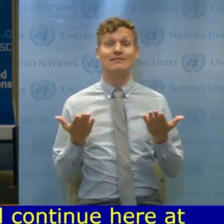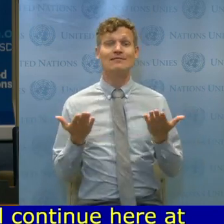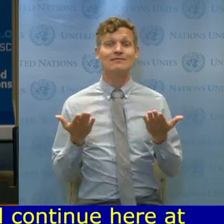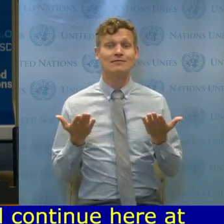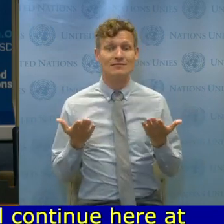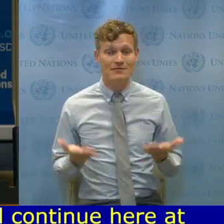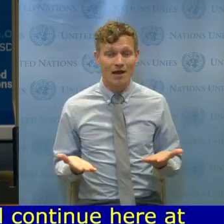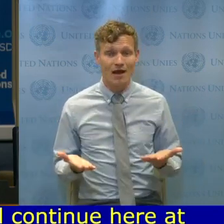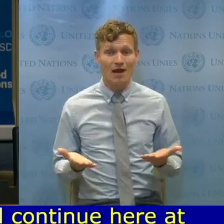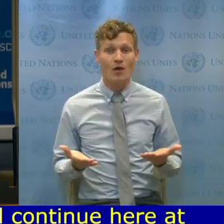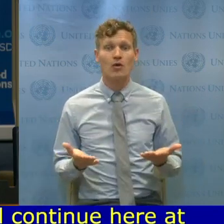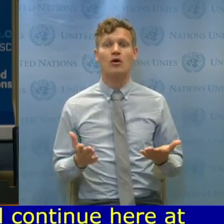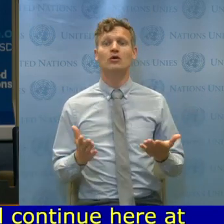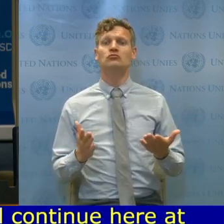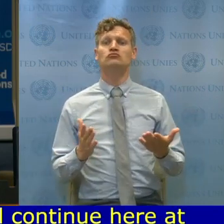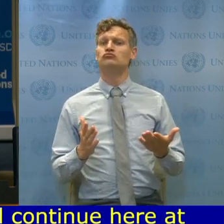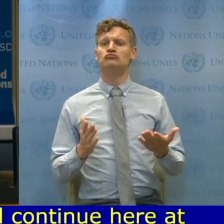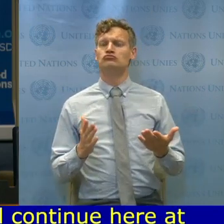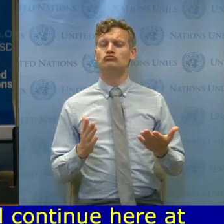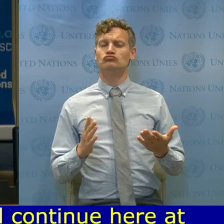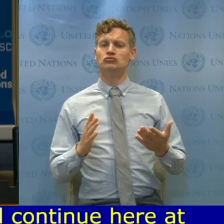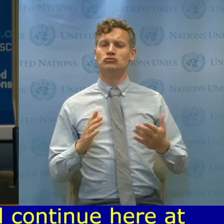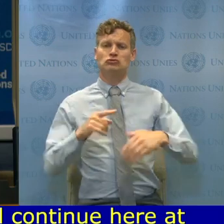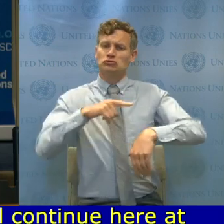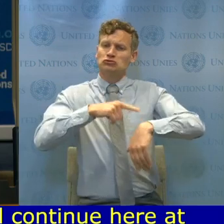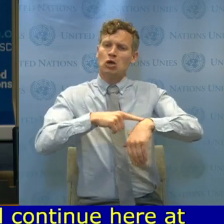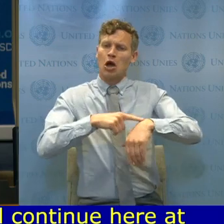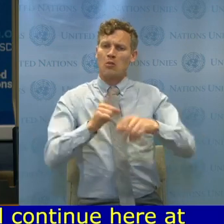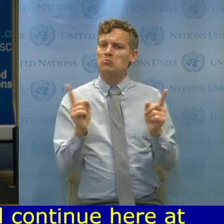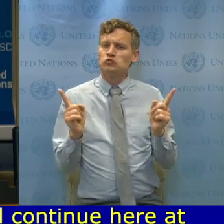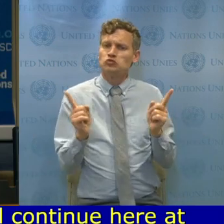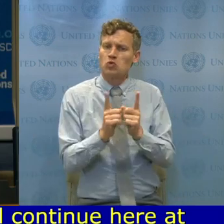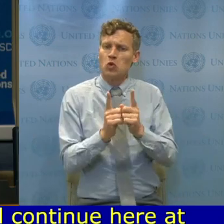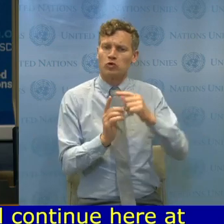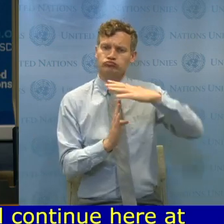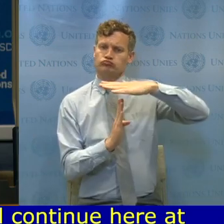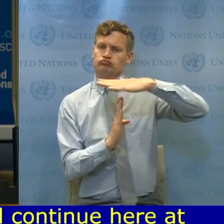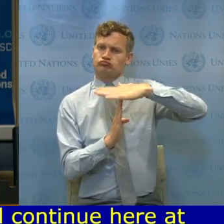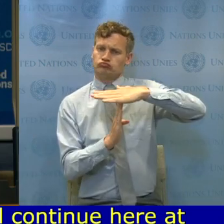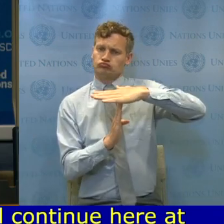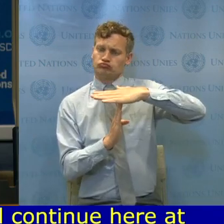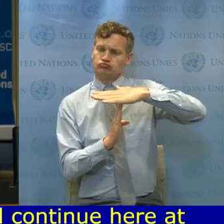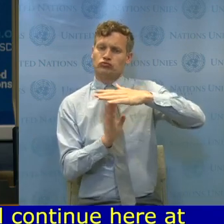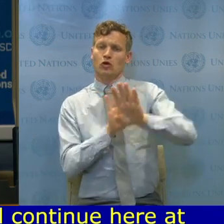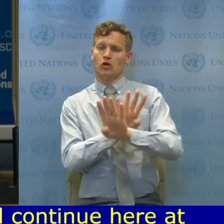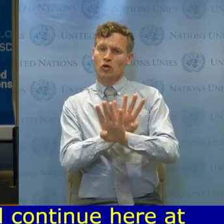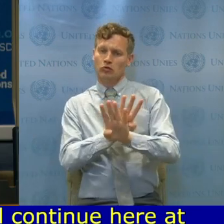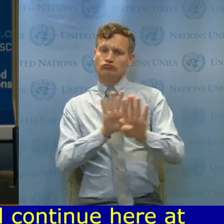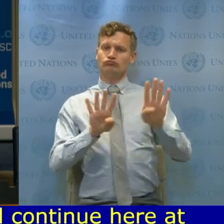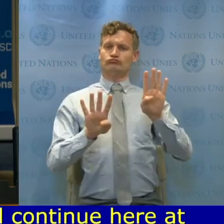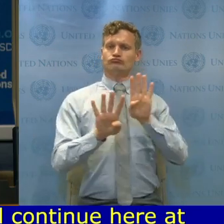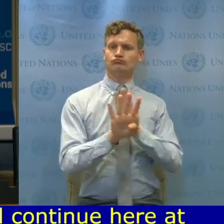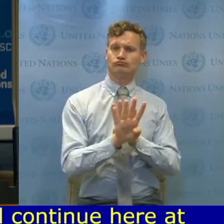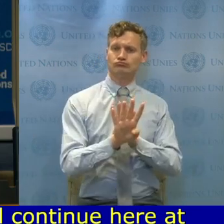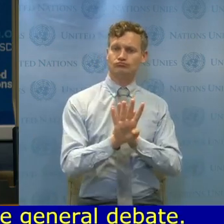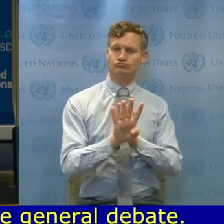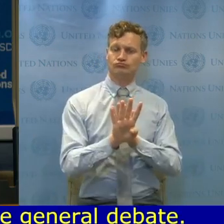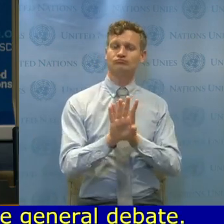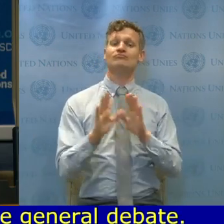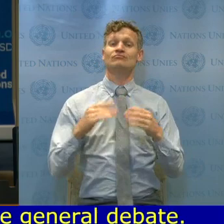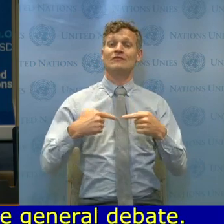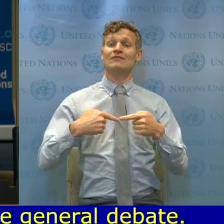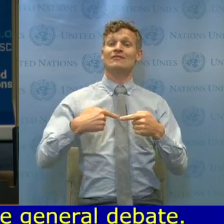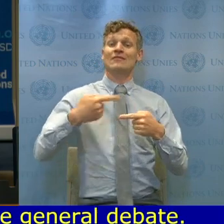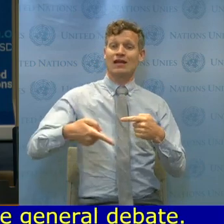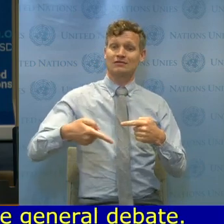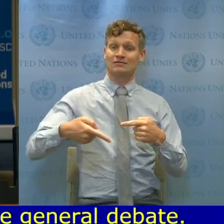a very few minutes the podium, and we will continue with our roundtable. Thank you very much.